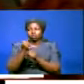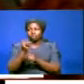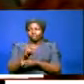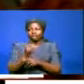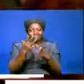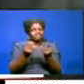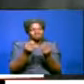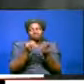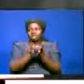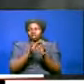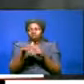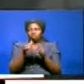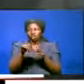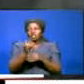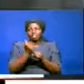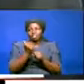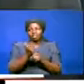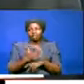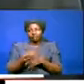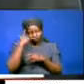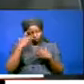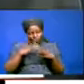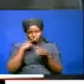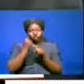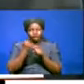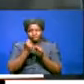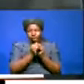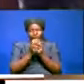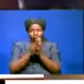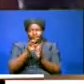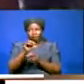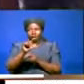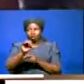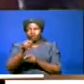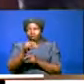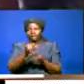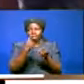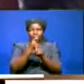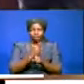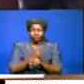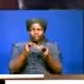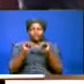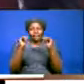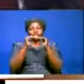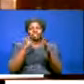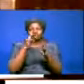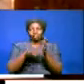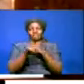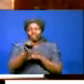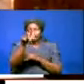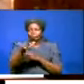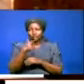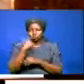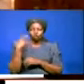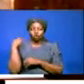all he did. Kwa wale waliofanya kazi na Magoha katika vitengo mbalimbali, walimtaja kuwa mtu aliyejitolea kikazi. If